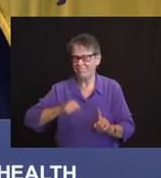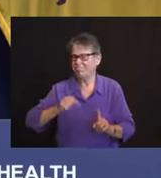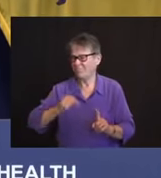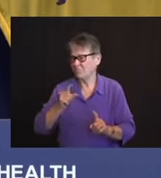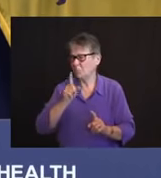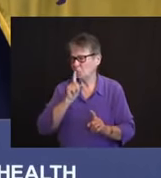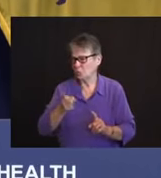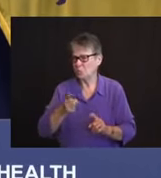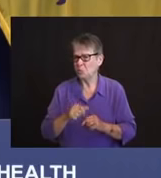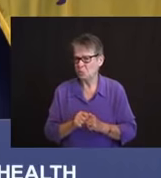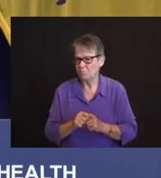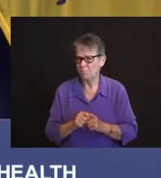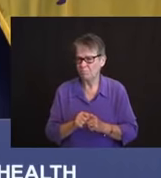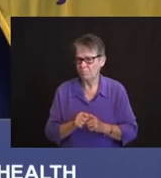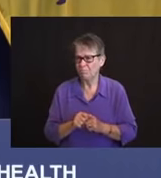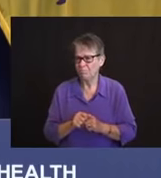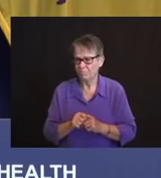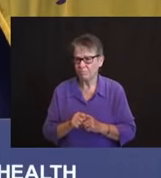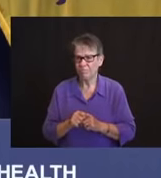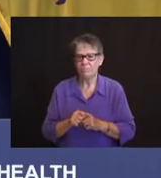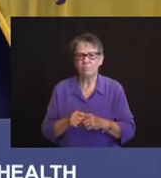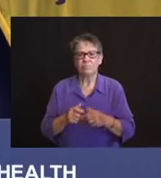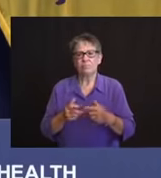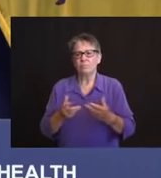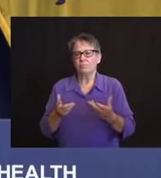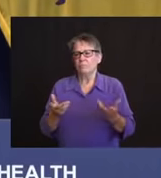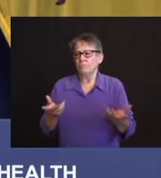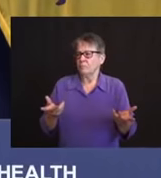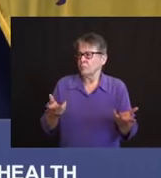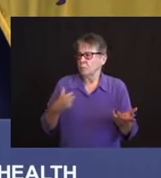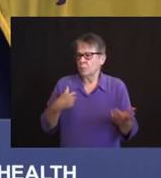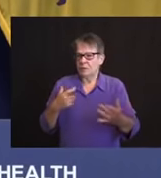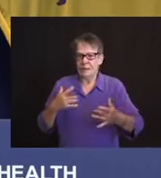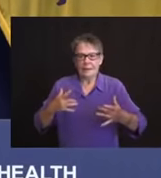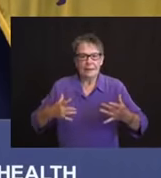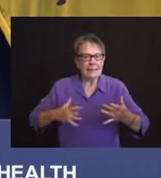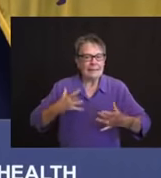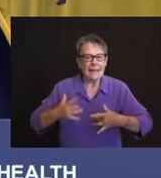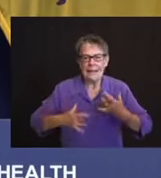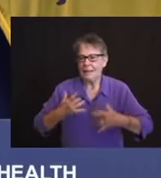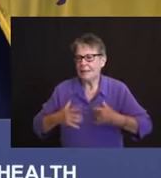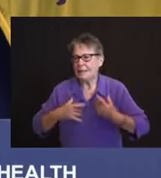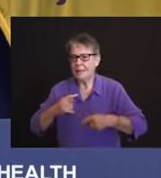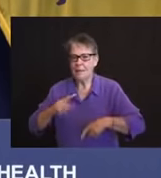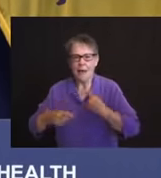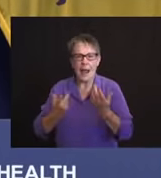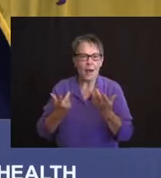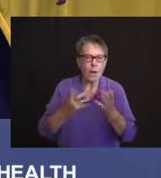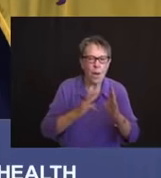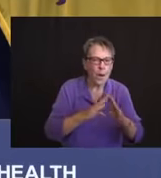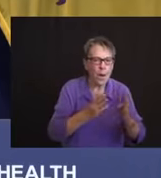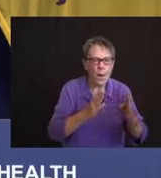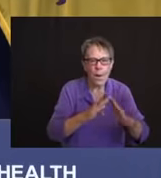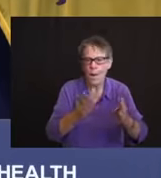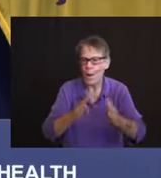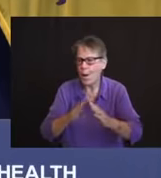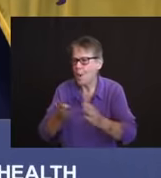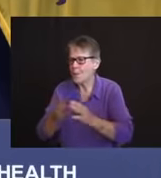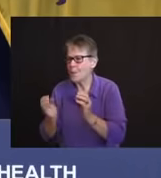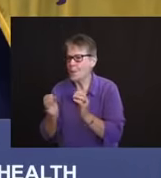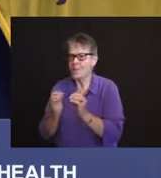around, even if it's limited capacity, and finding our way back on our feet what will be next Thursday. And thank you for